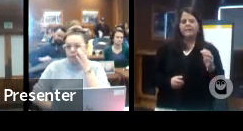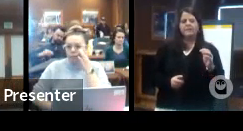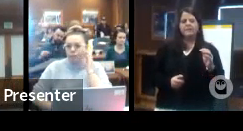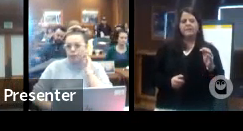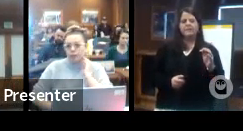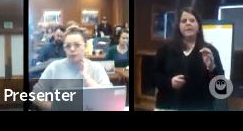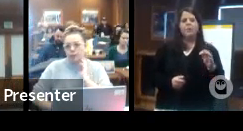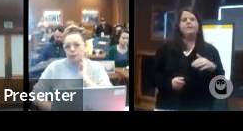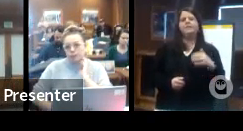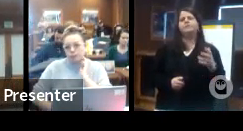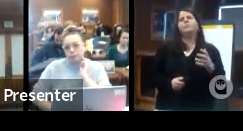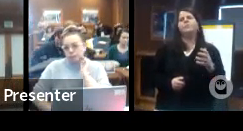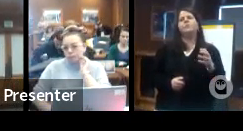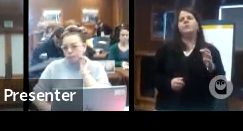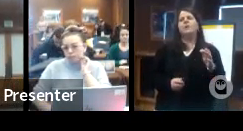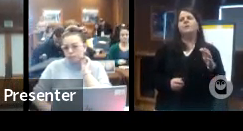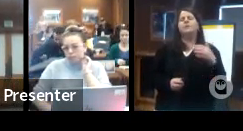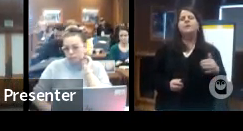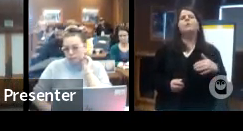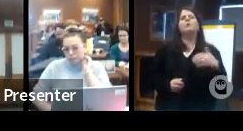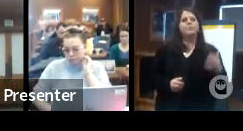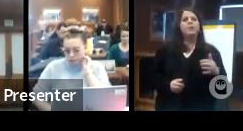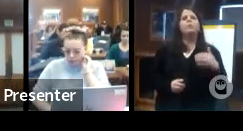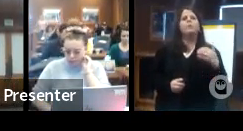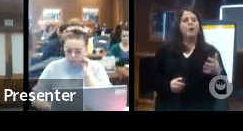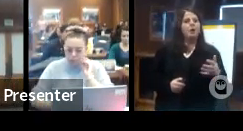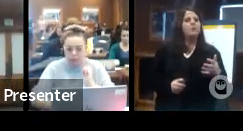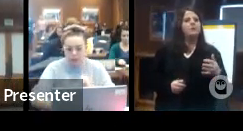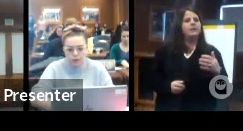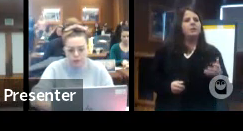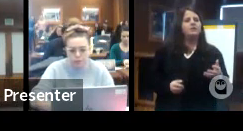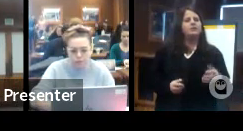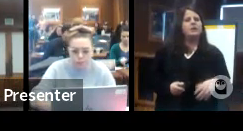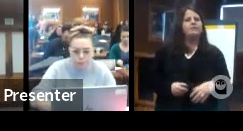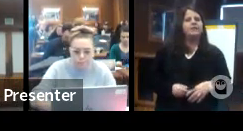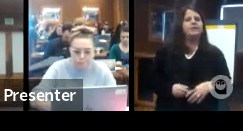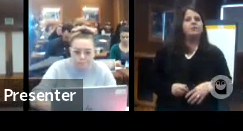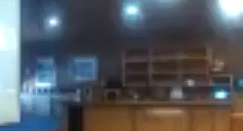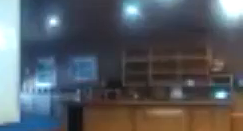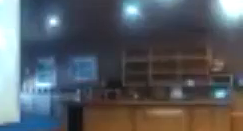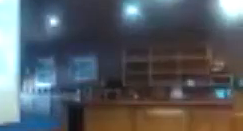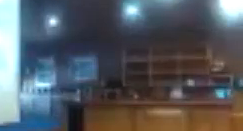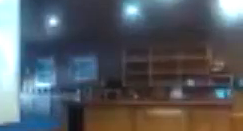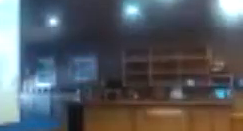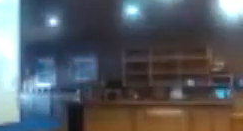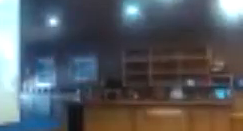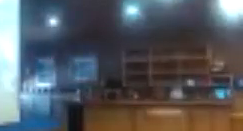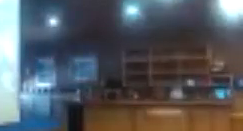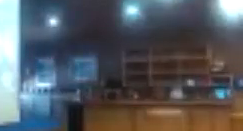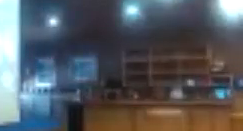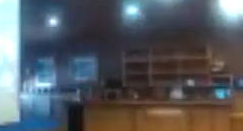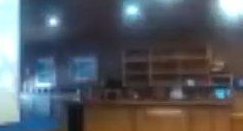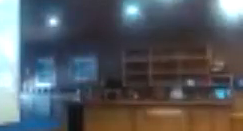groups that wanted to contribute a theme or something or a problem that they want to reemphasize with others that weren't in your